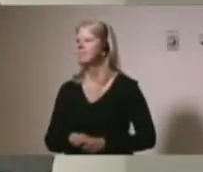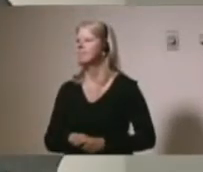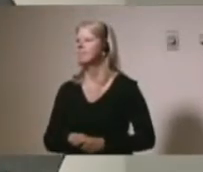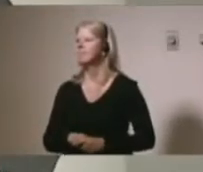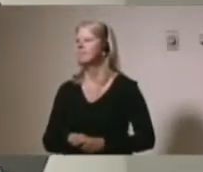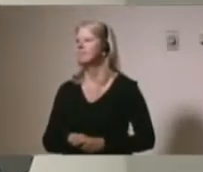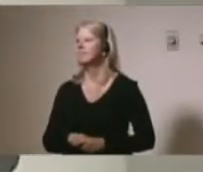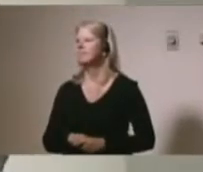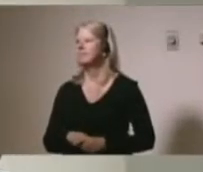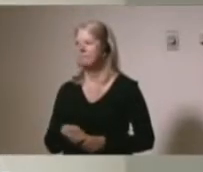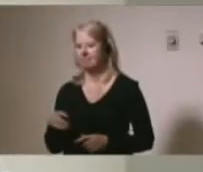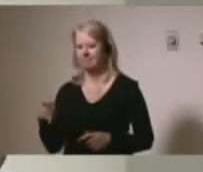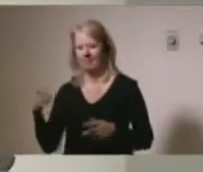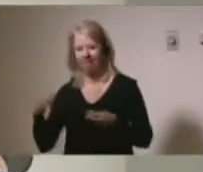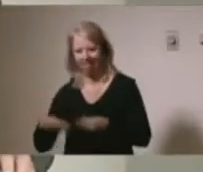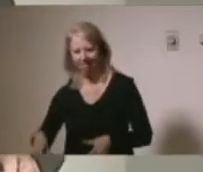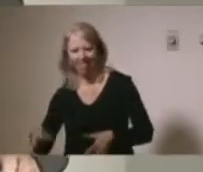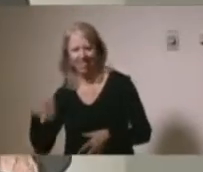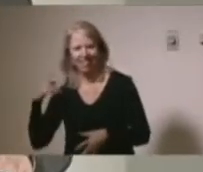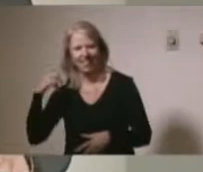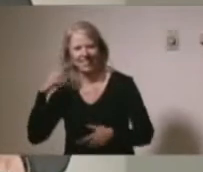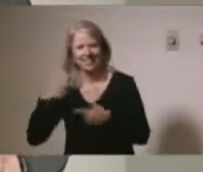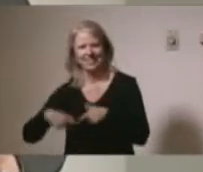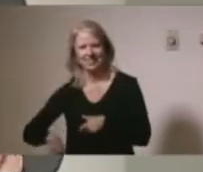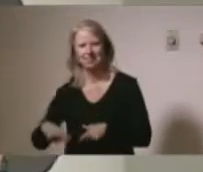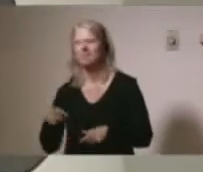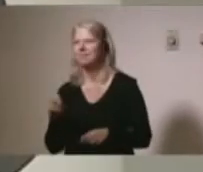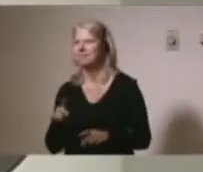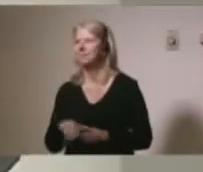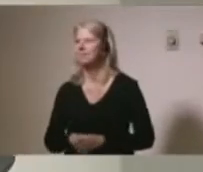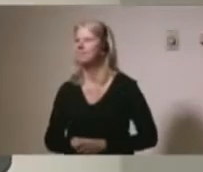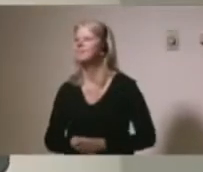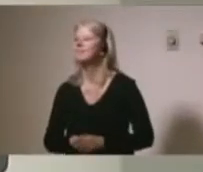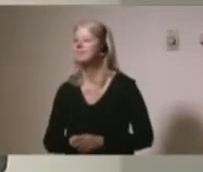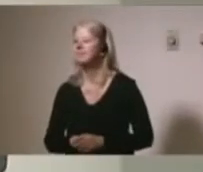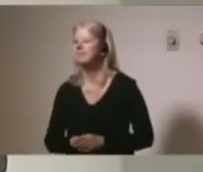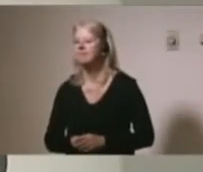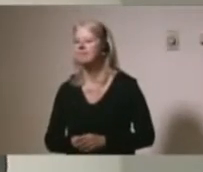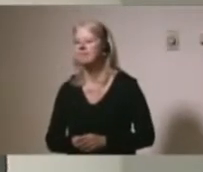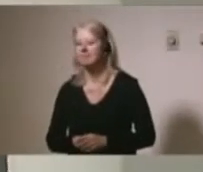Sorry, I'm dropping the gadgets. Well, before